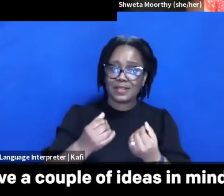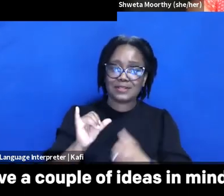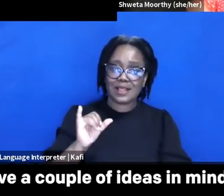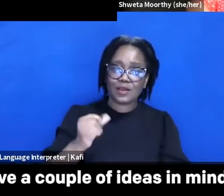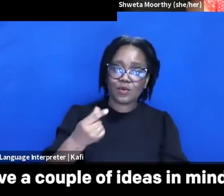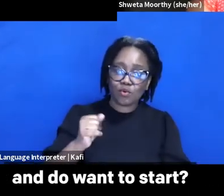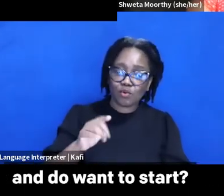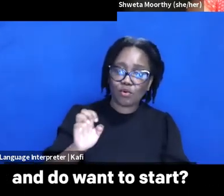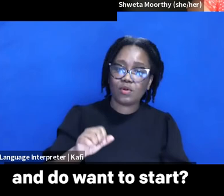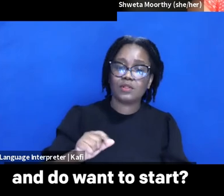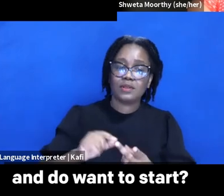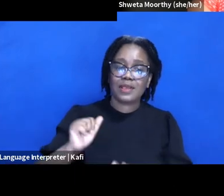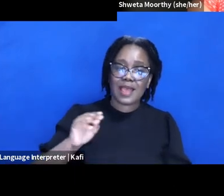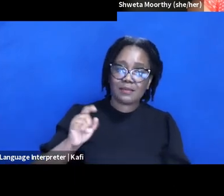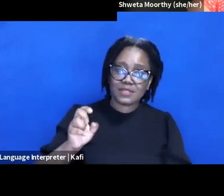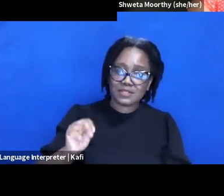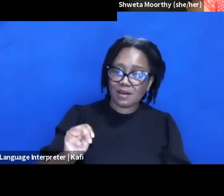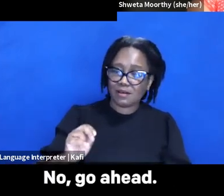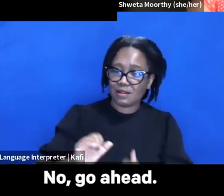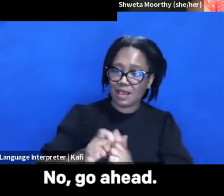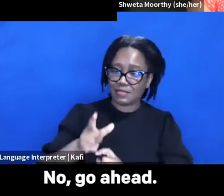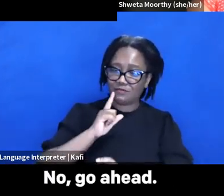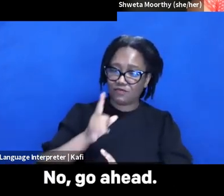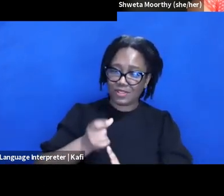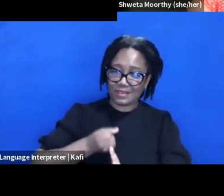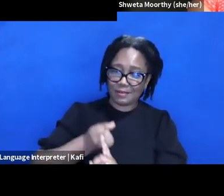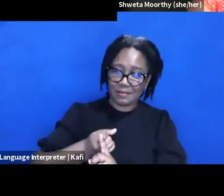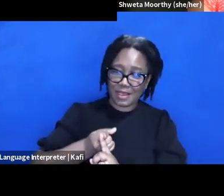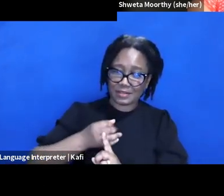I have a couple of ideas in mind. Do you want to start? No, go ahead.